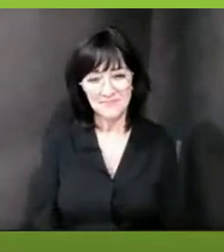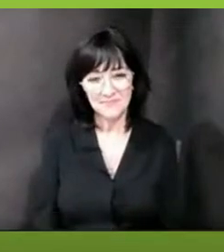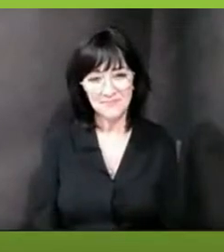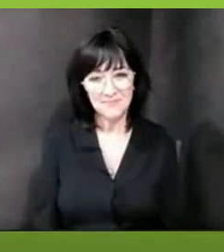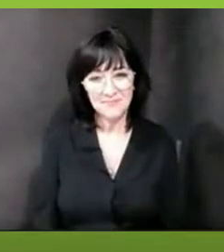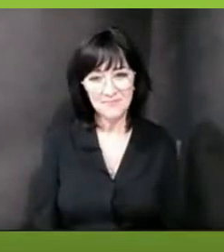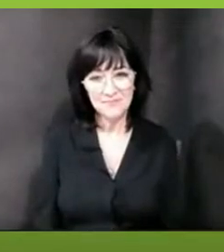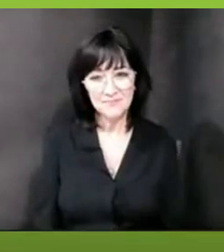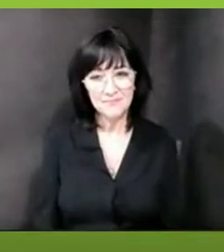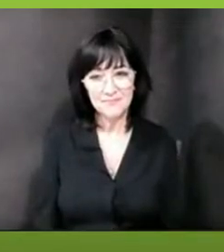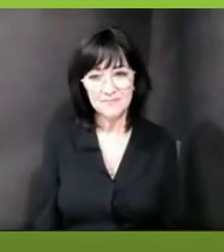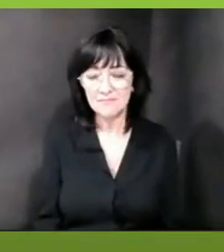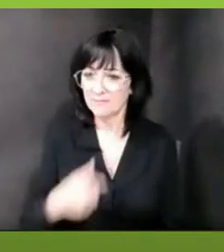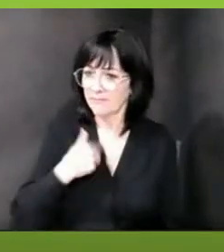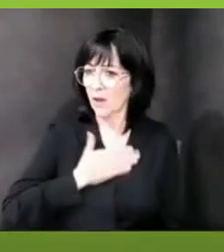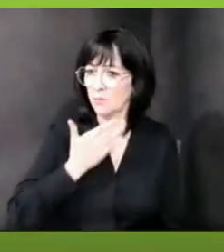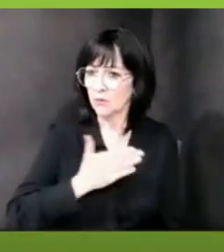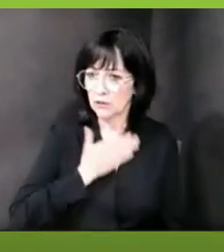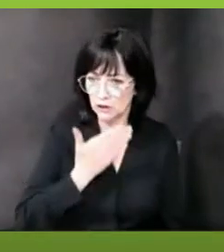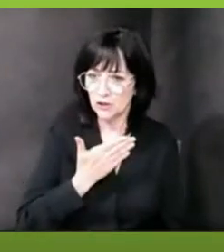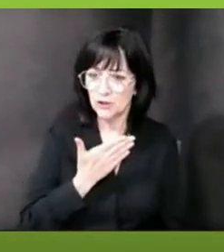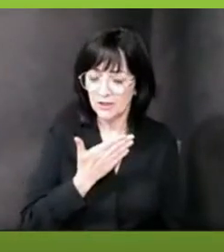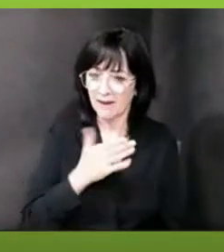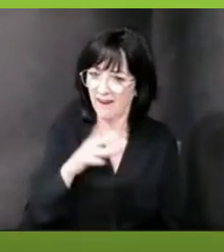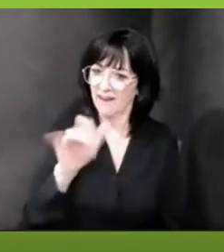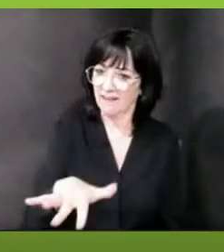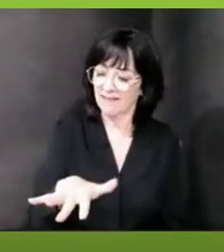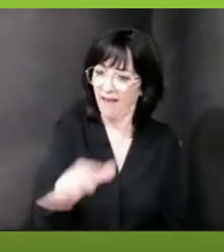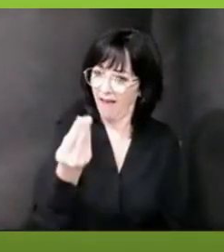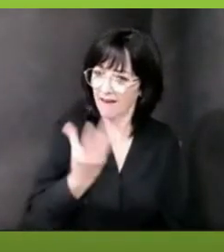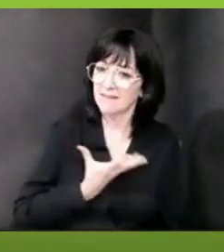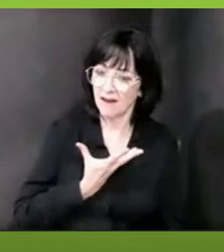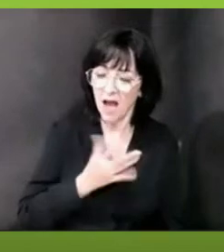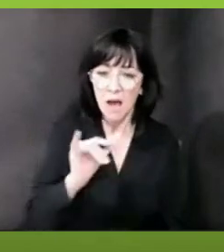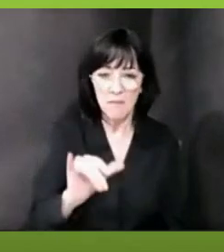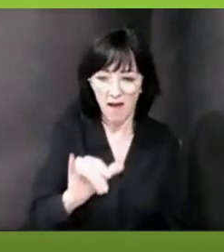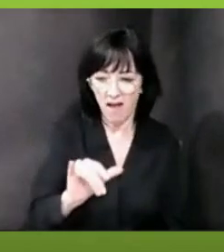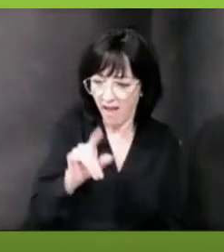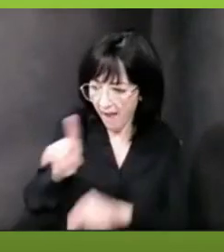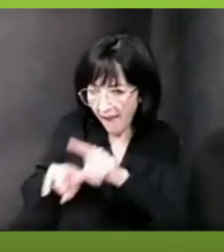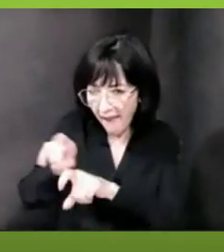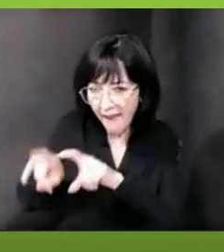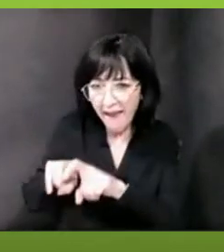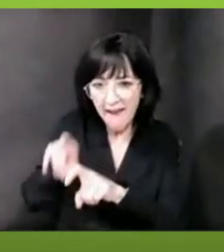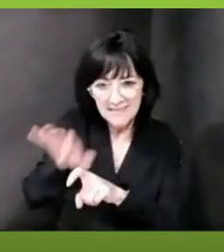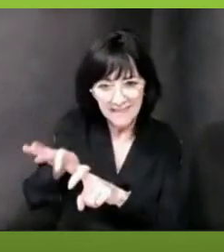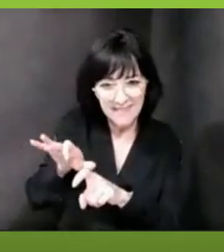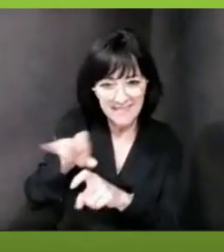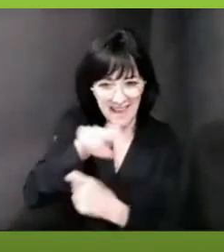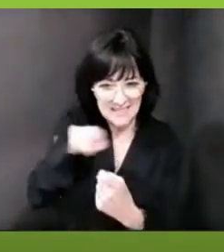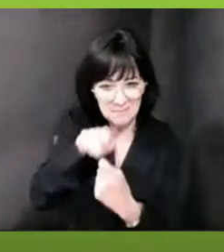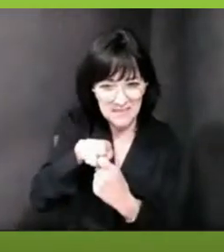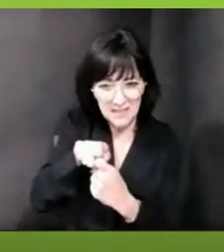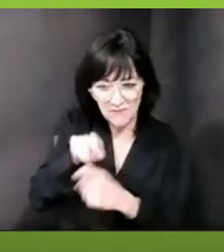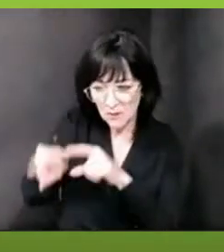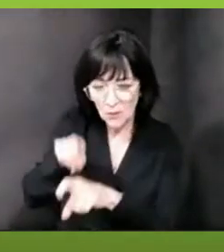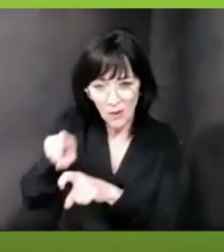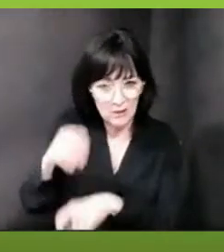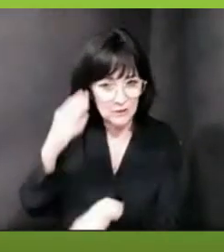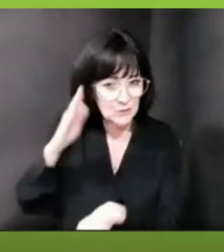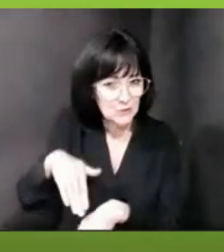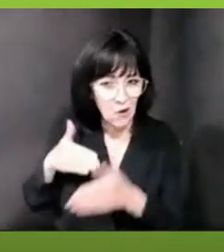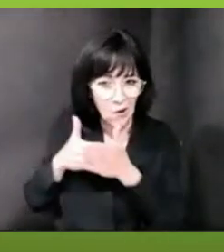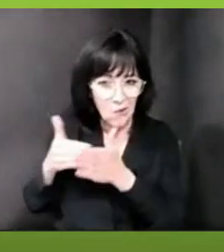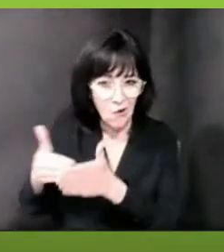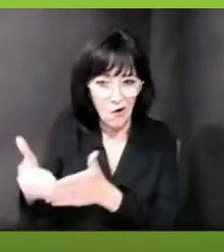Thank you. And I appreciate that tip to ask specific questions, because I think so often parents struggle